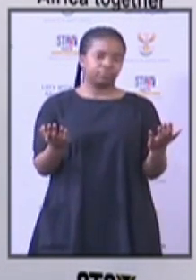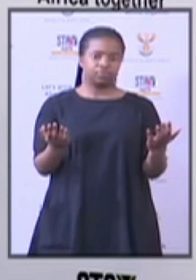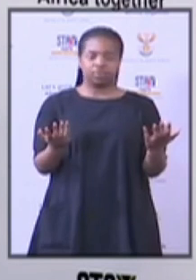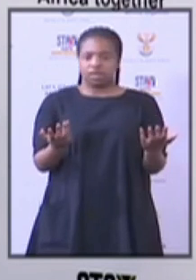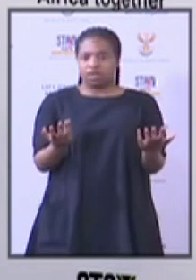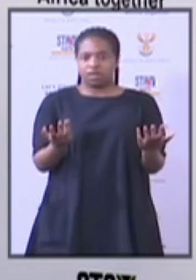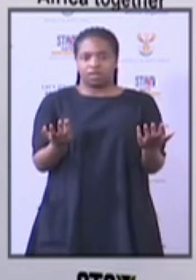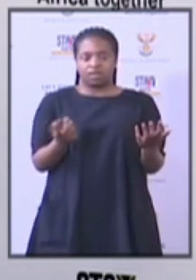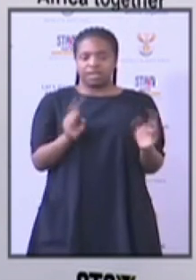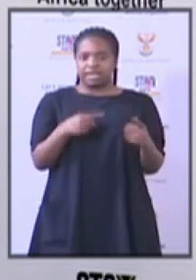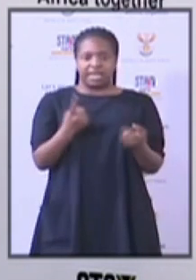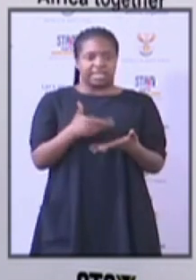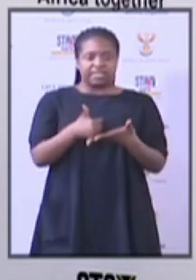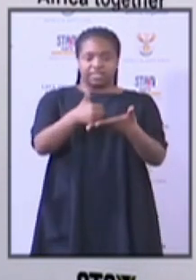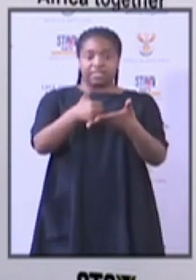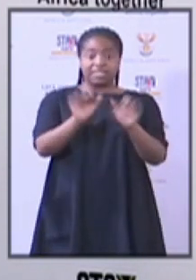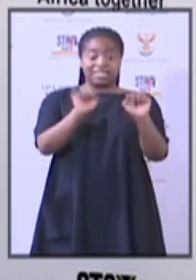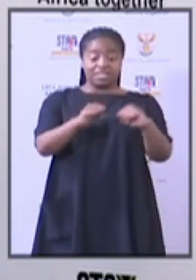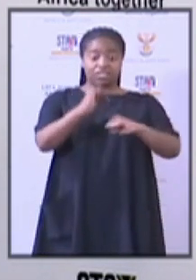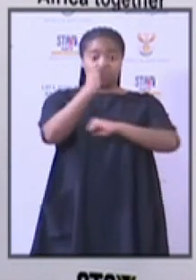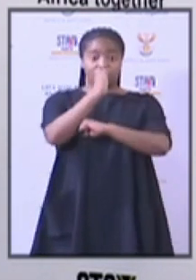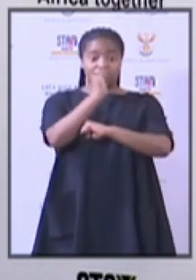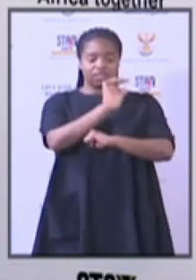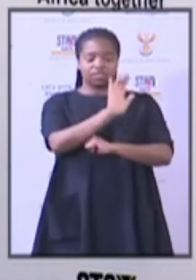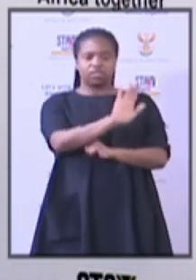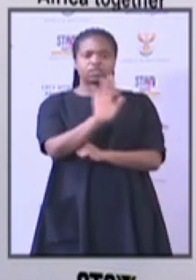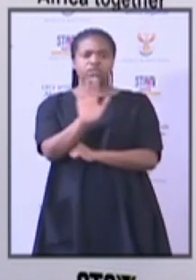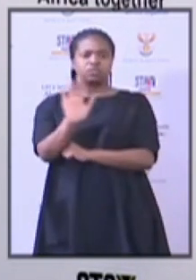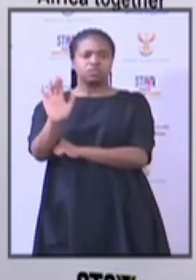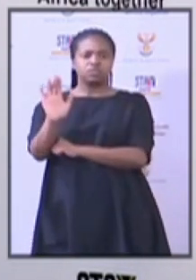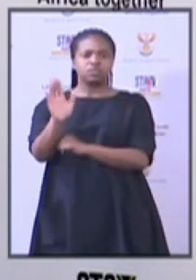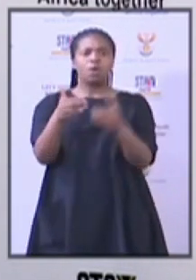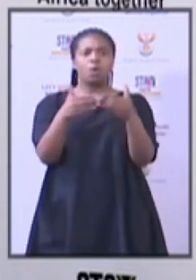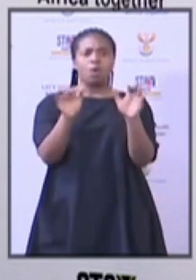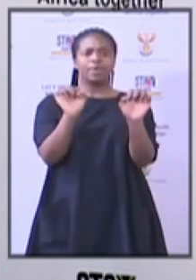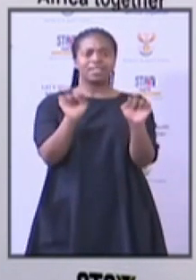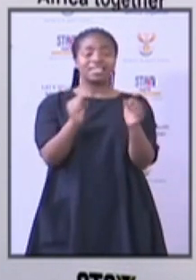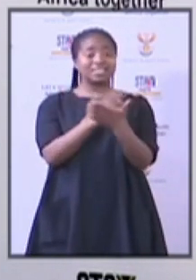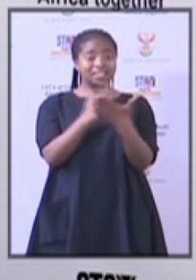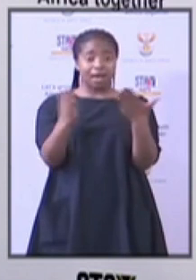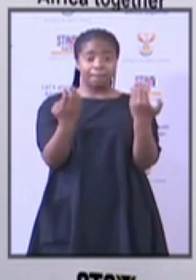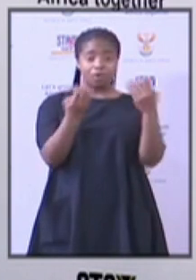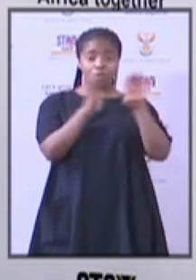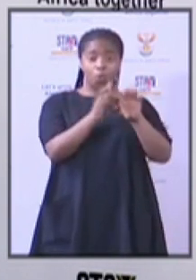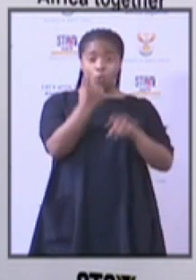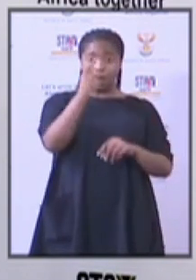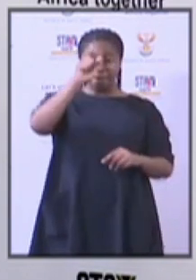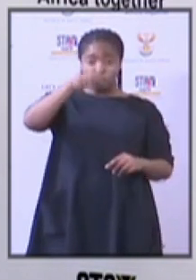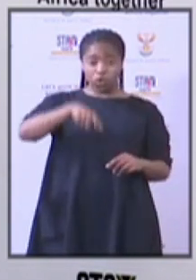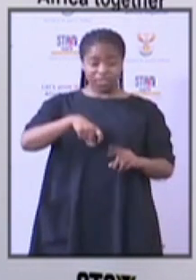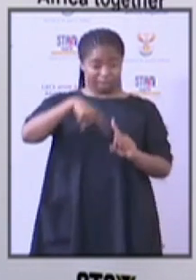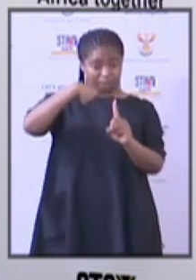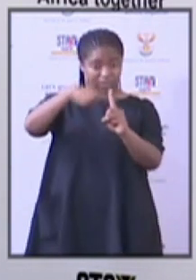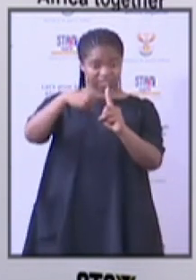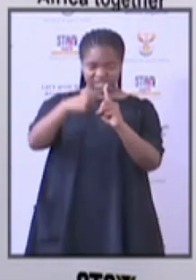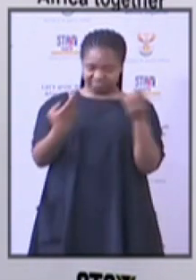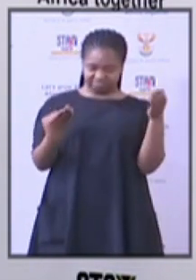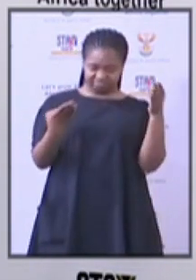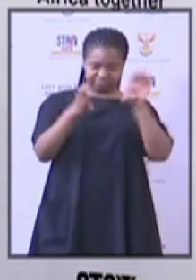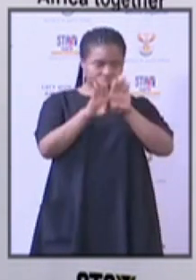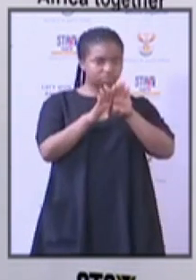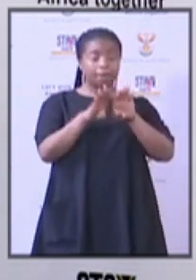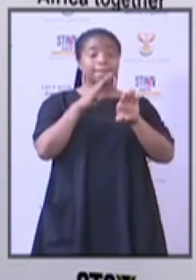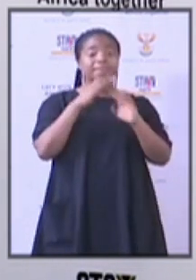counterproductive. Quite a number of Home Affairs offices which were open had to close when somebody tests positive in there, and there won't be